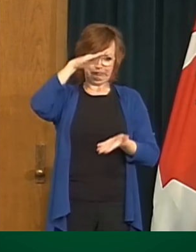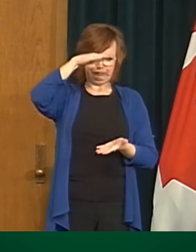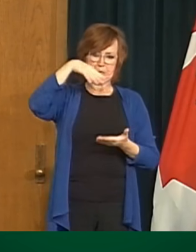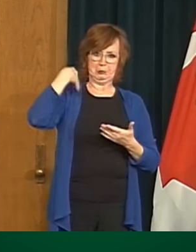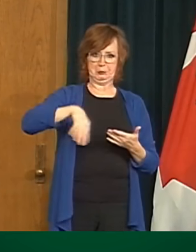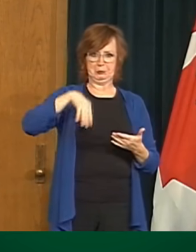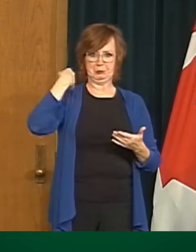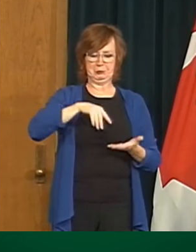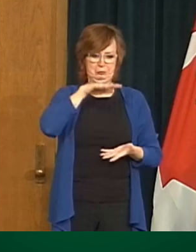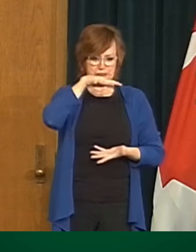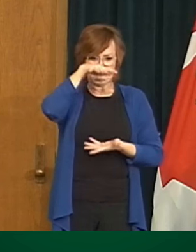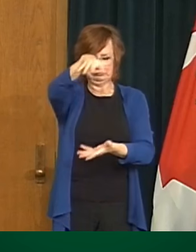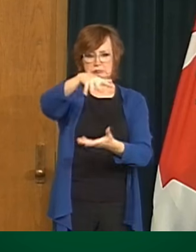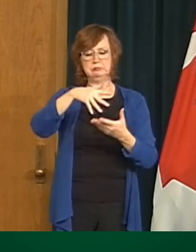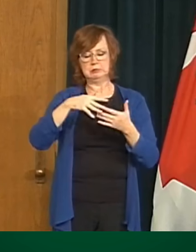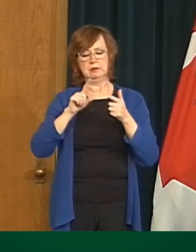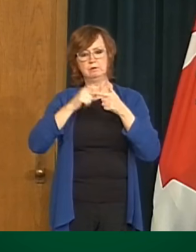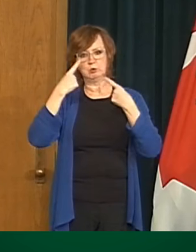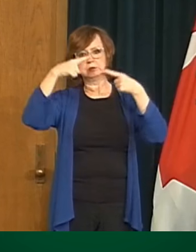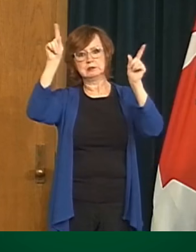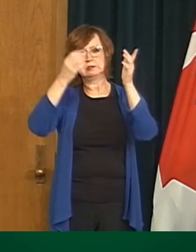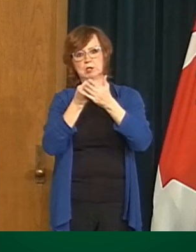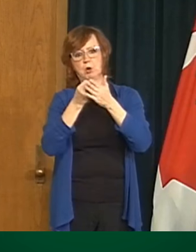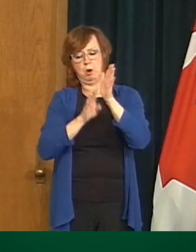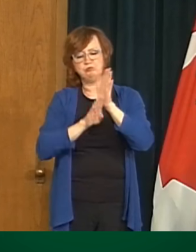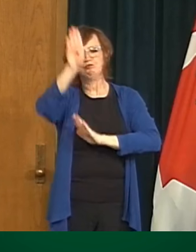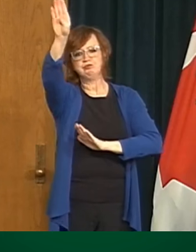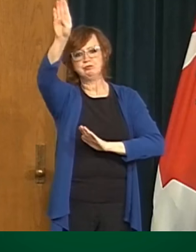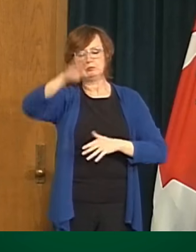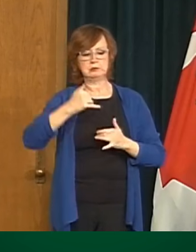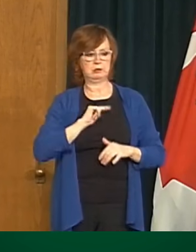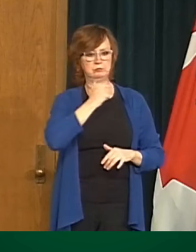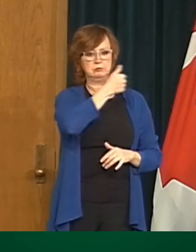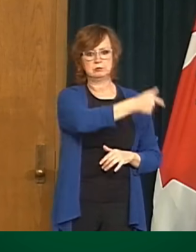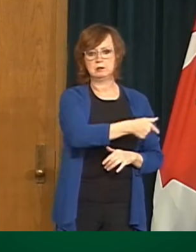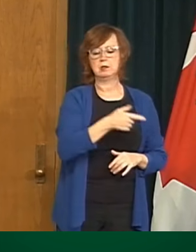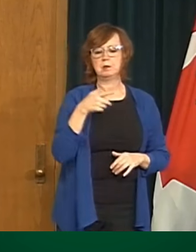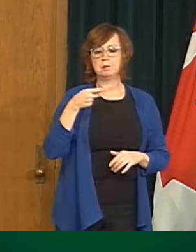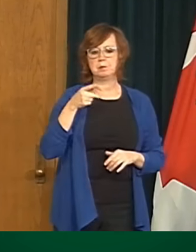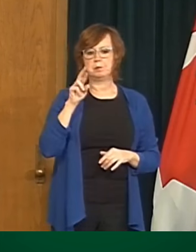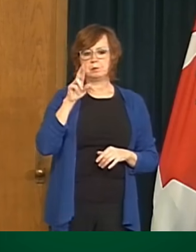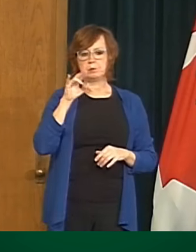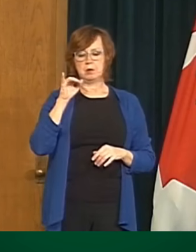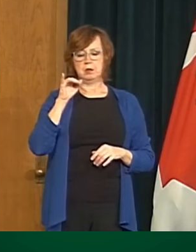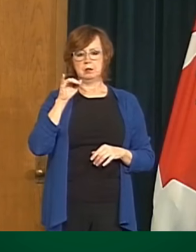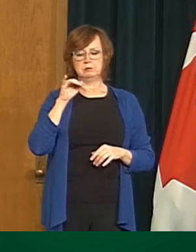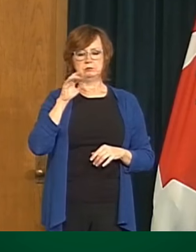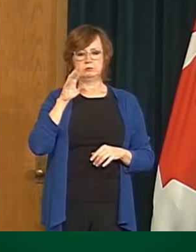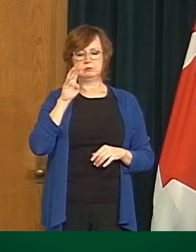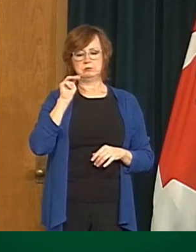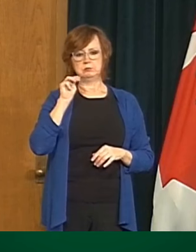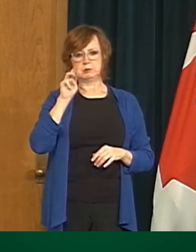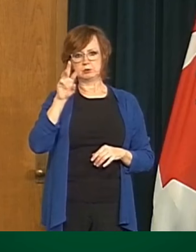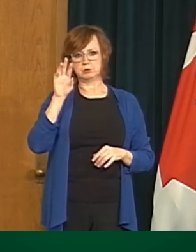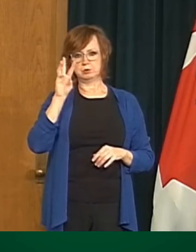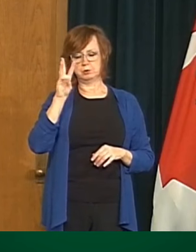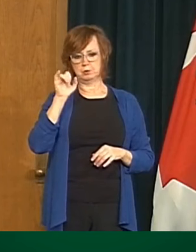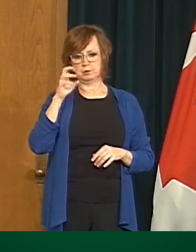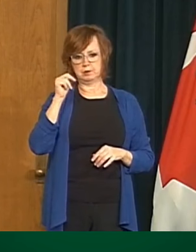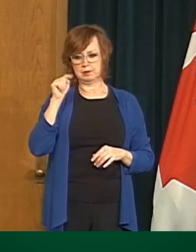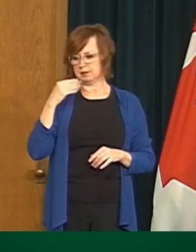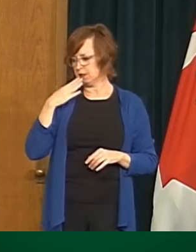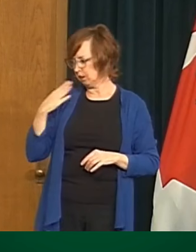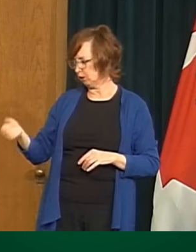Gord Wyant, to say a few words with respect to Sask Build's initiatives. Well, thanks very much, Premier. Well, as the Premier